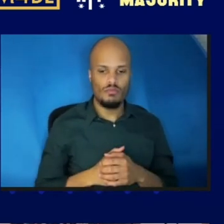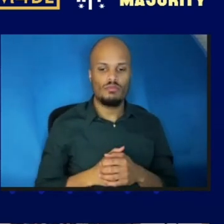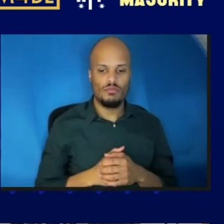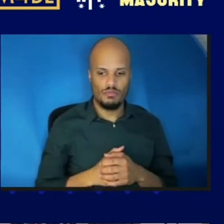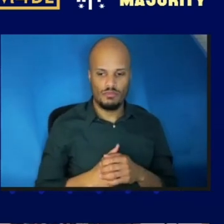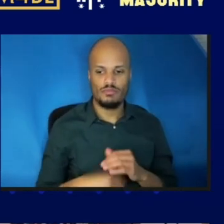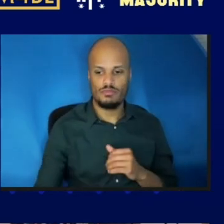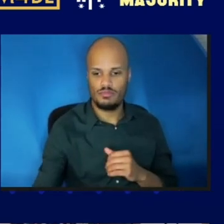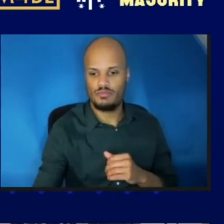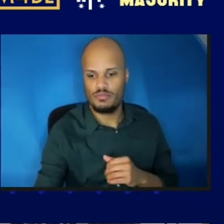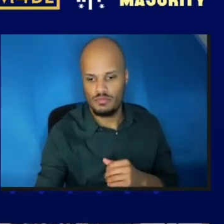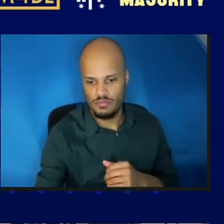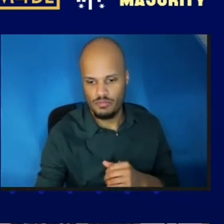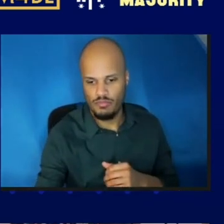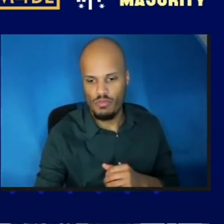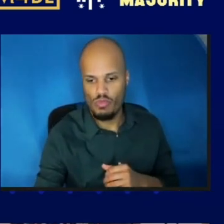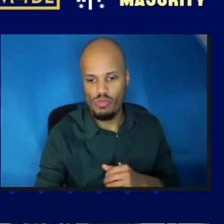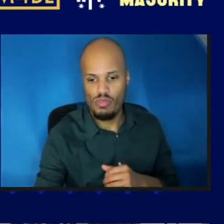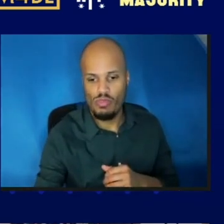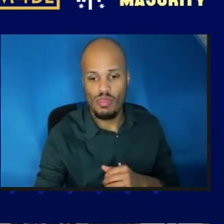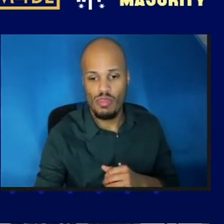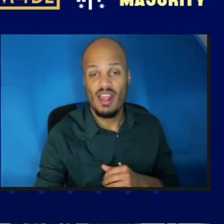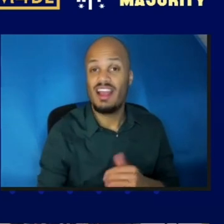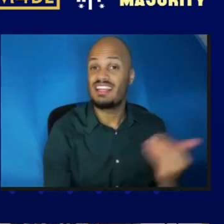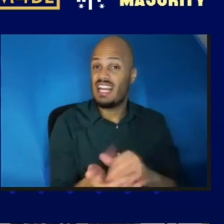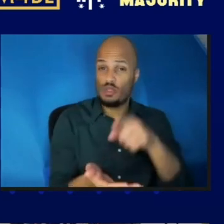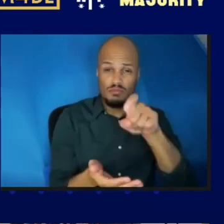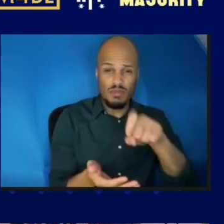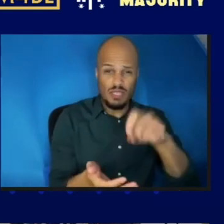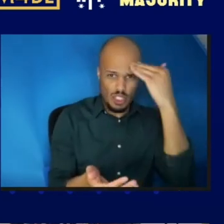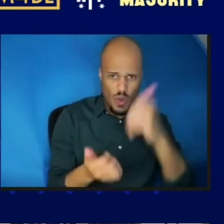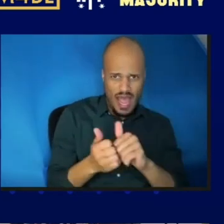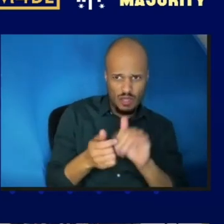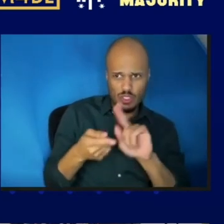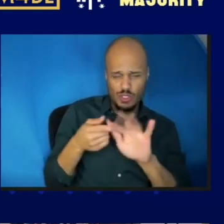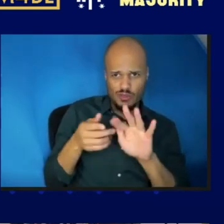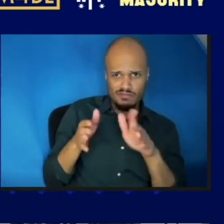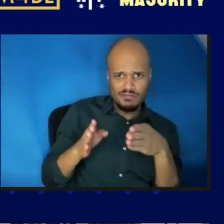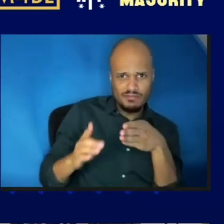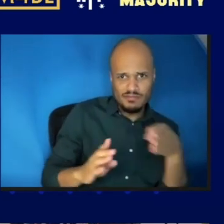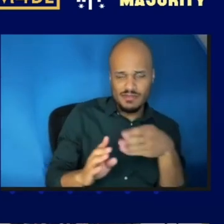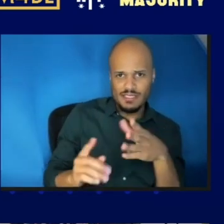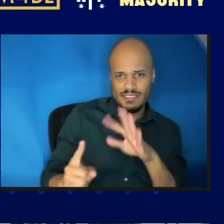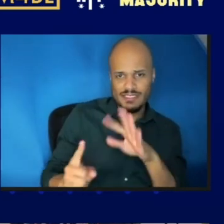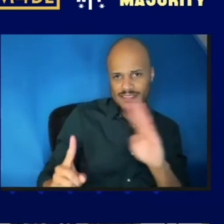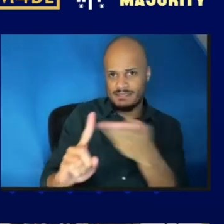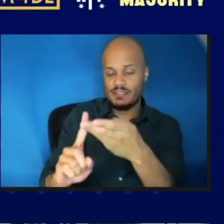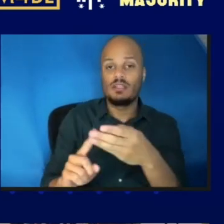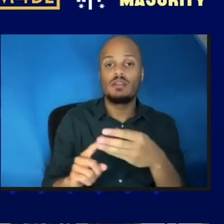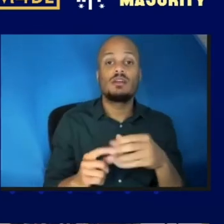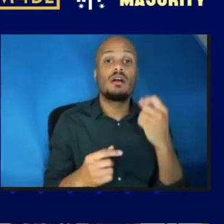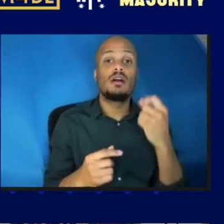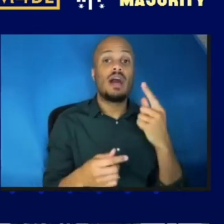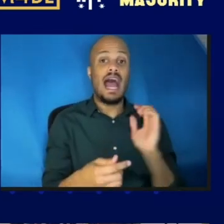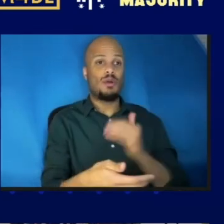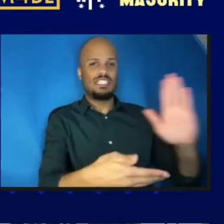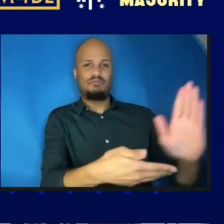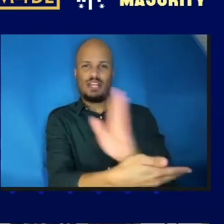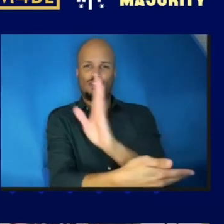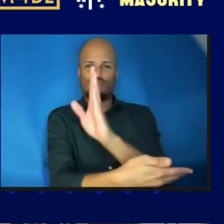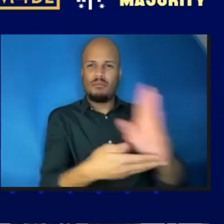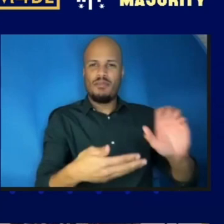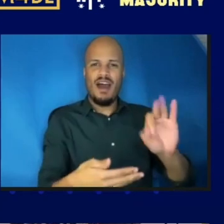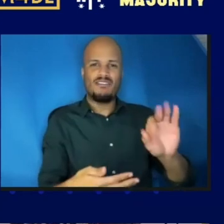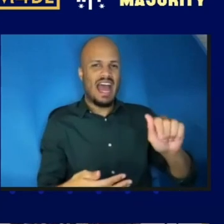to know how to move them, and you most important of all, the spectrum of allies allows us to see what is realistic,